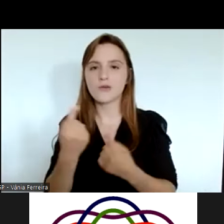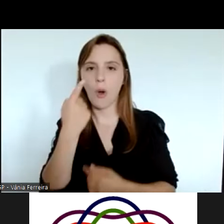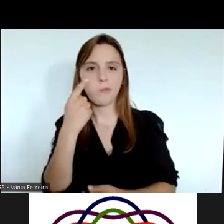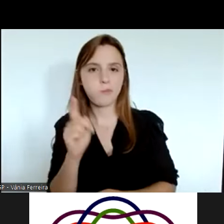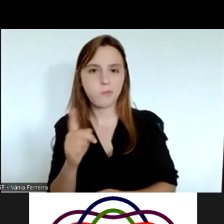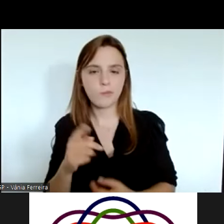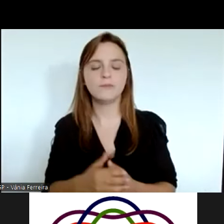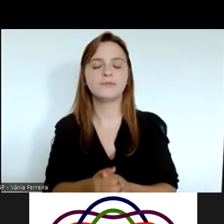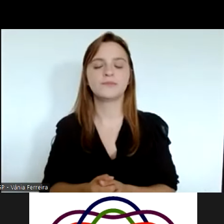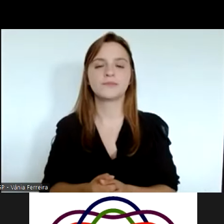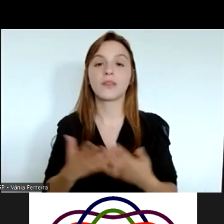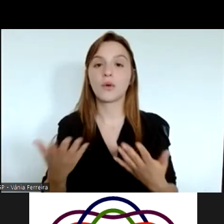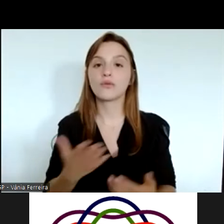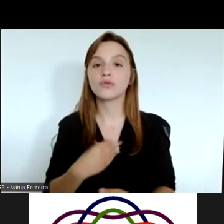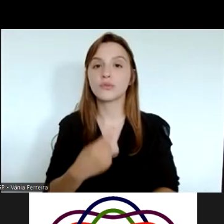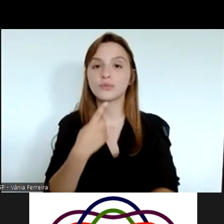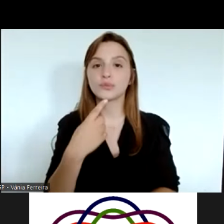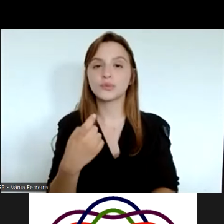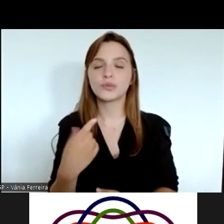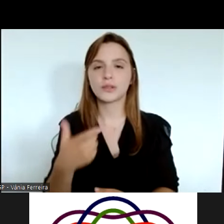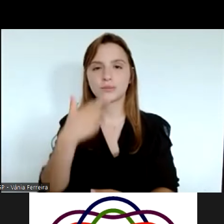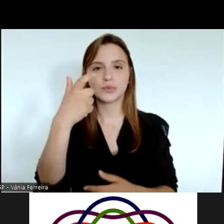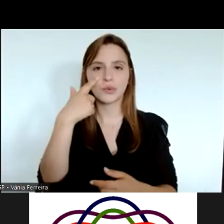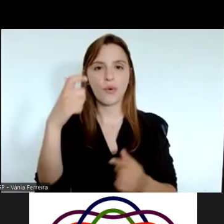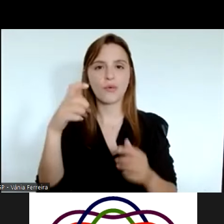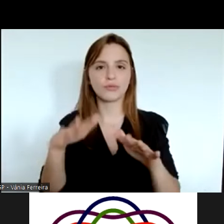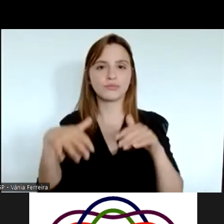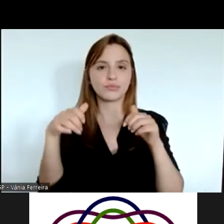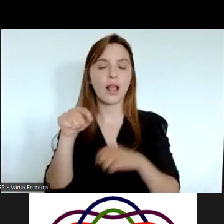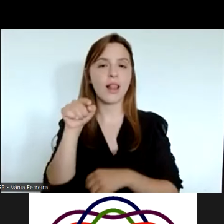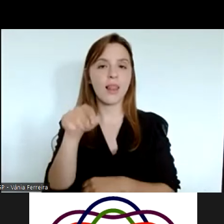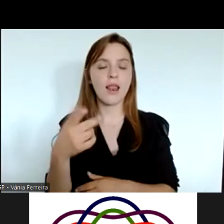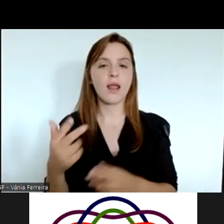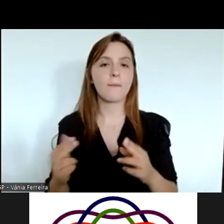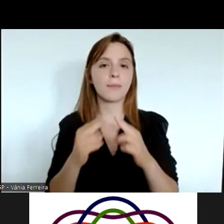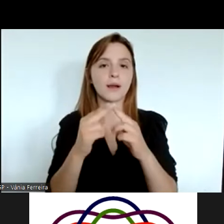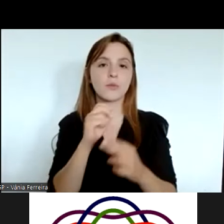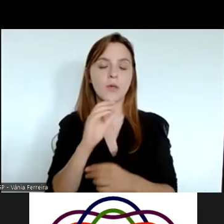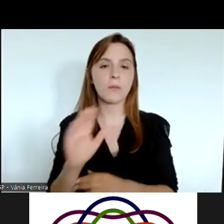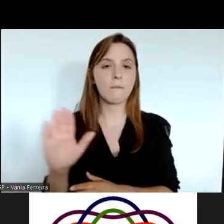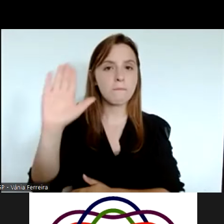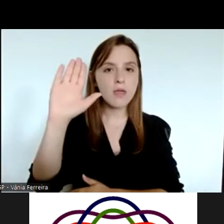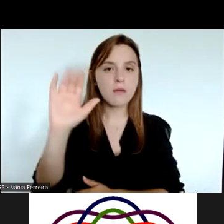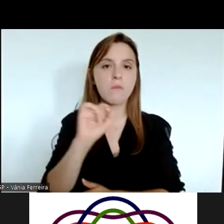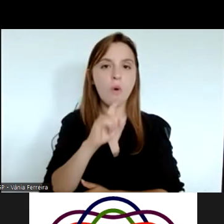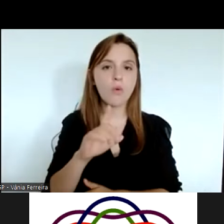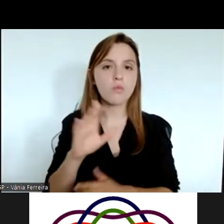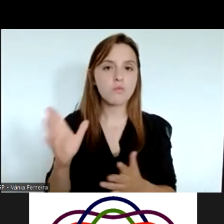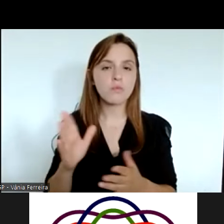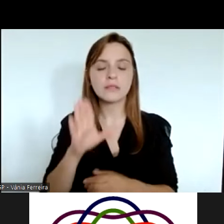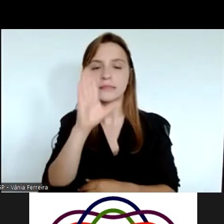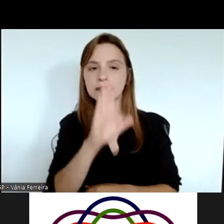we would like to ask our audience in Paris, maybe you can raise your hand if you